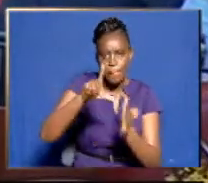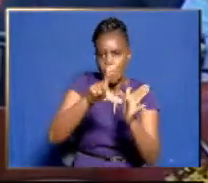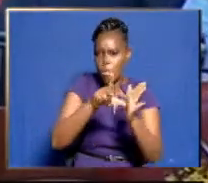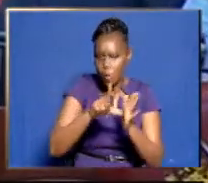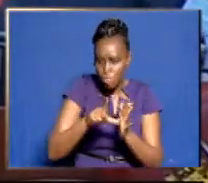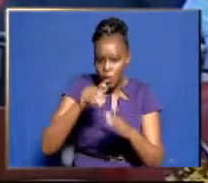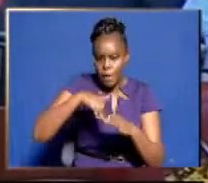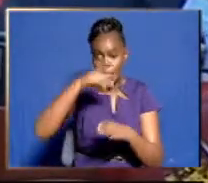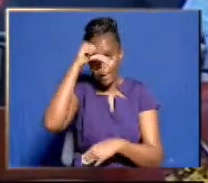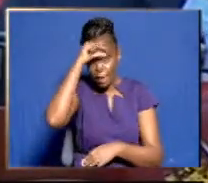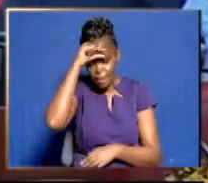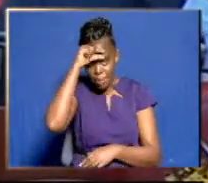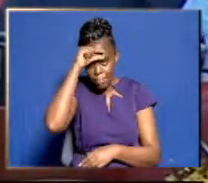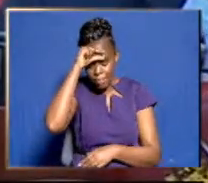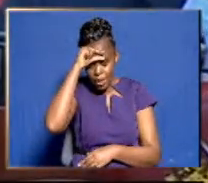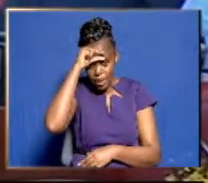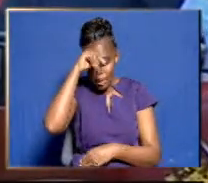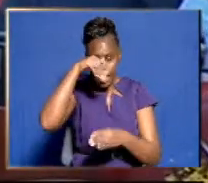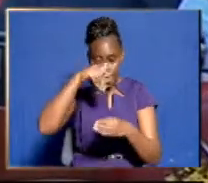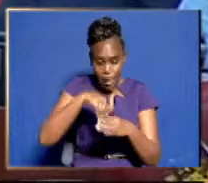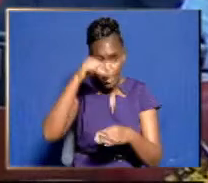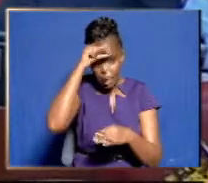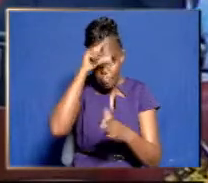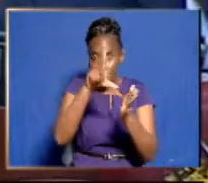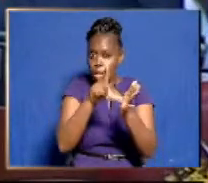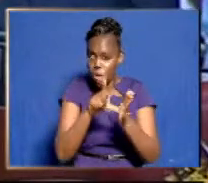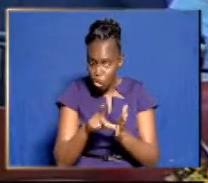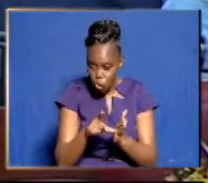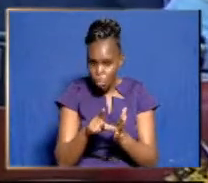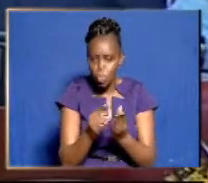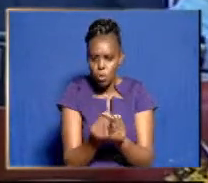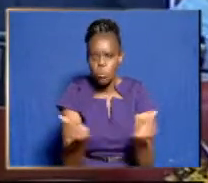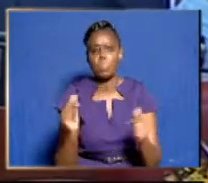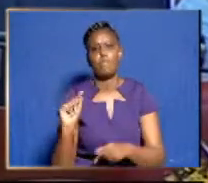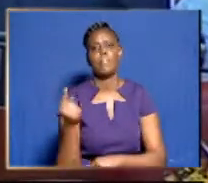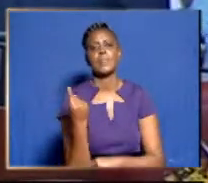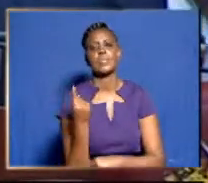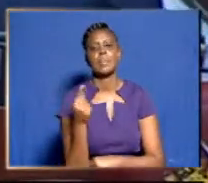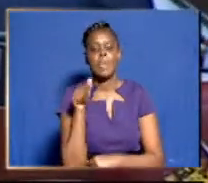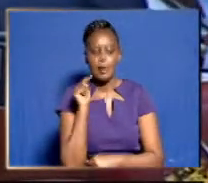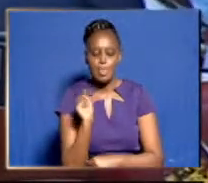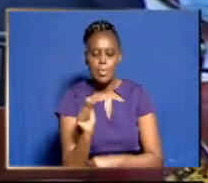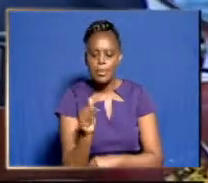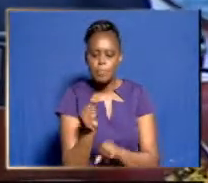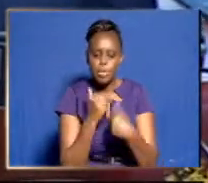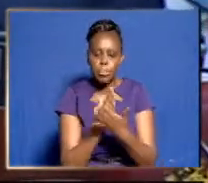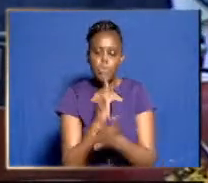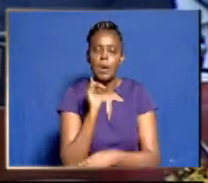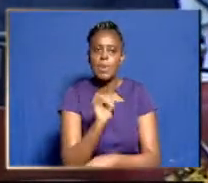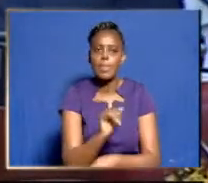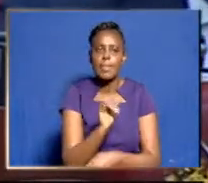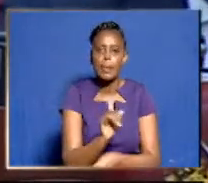within government are sorted out, and this will ensure that